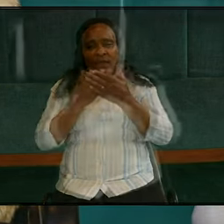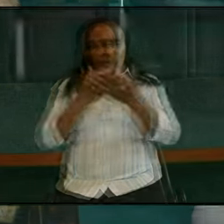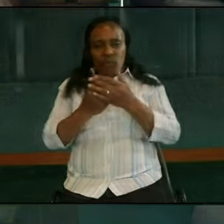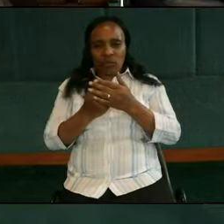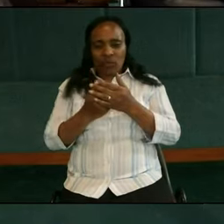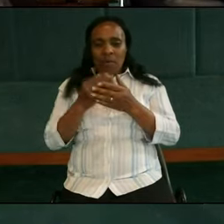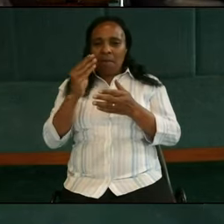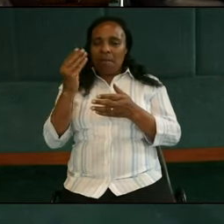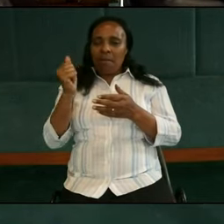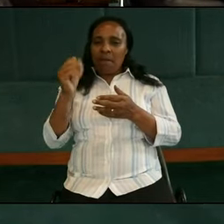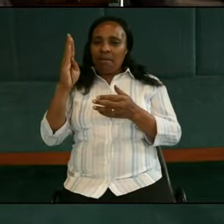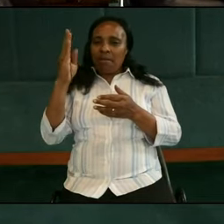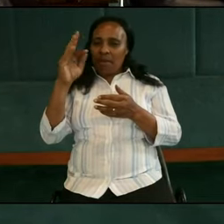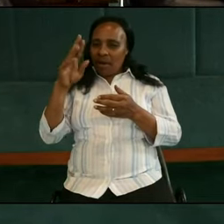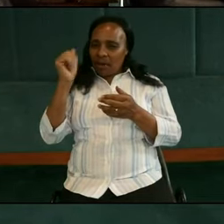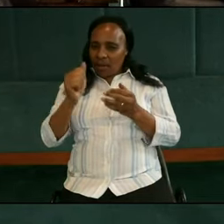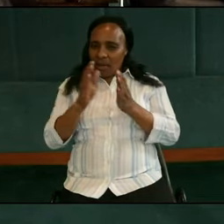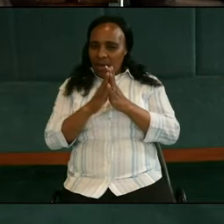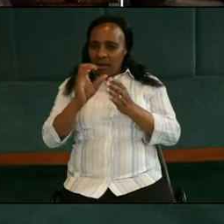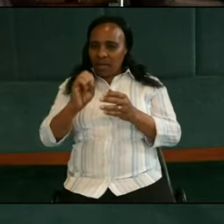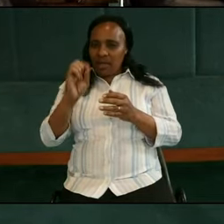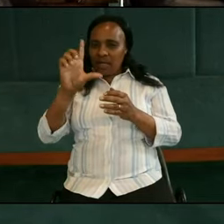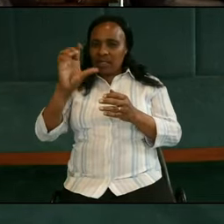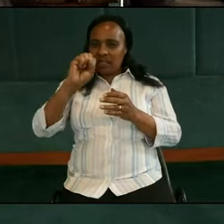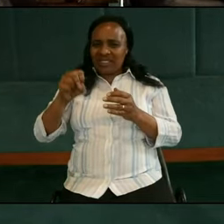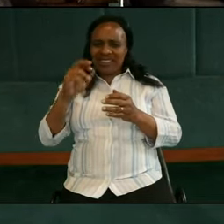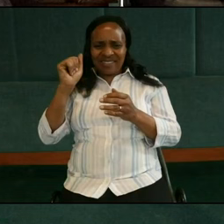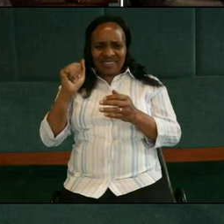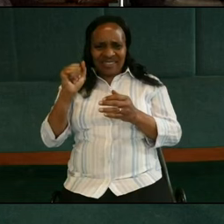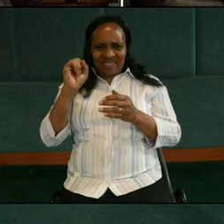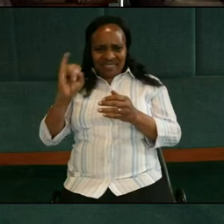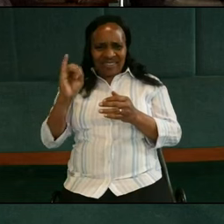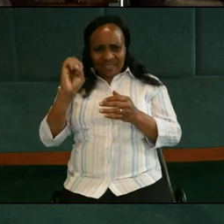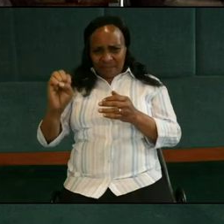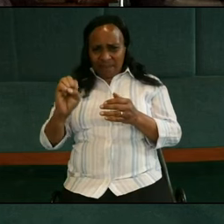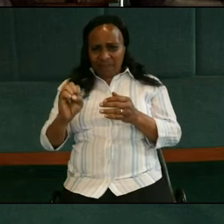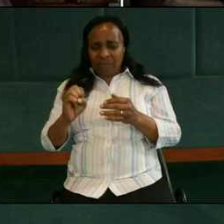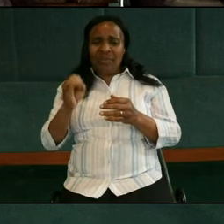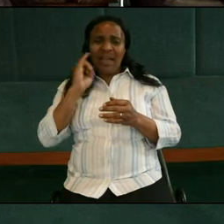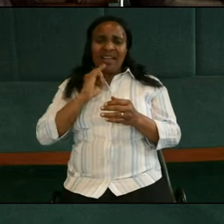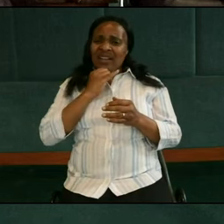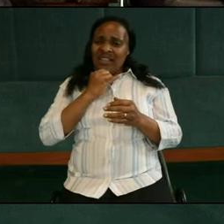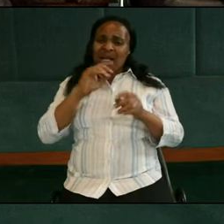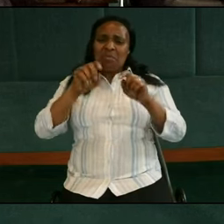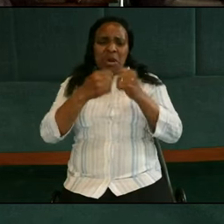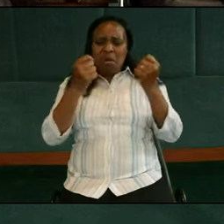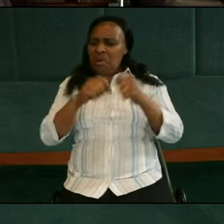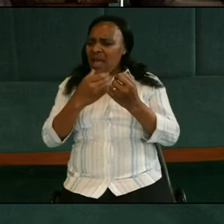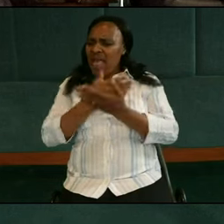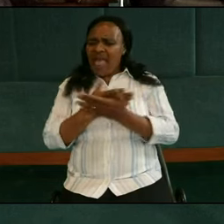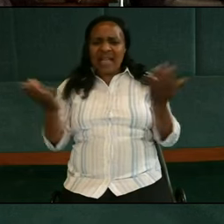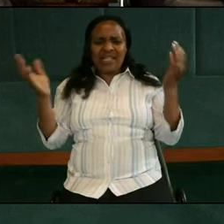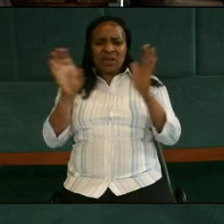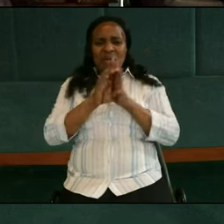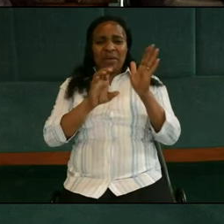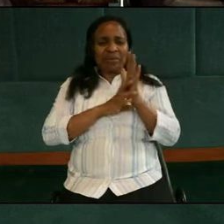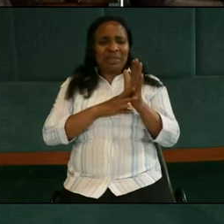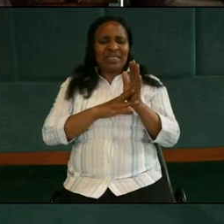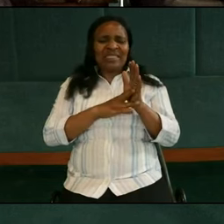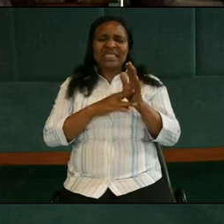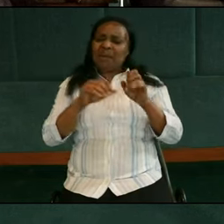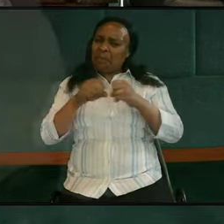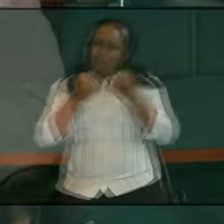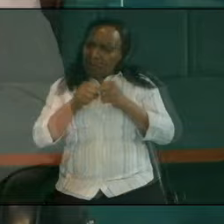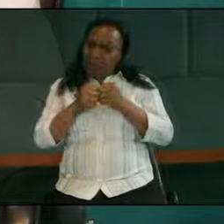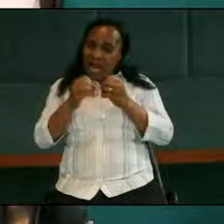Elsie. Mm-hmm. The Israelites, if you look at it, they broke, I think, almost each and every commandment. There's a specific way they broke it,